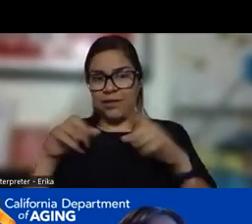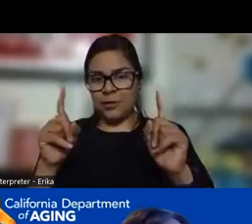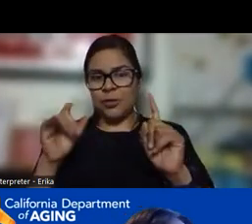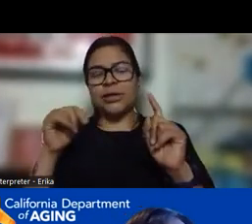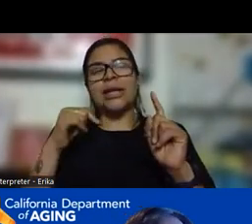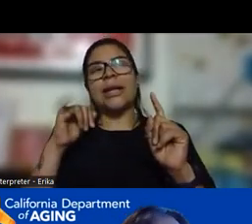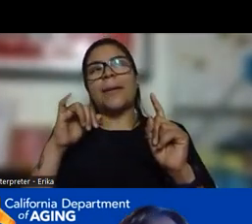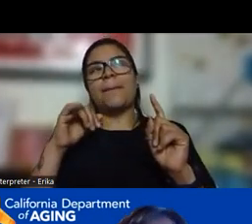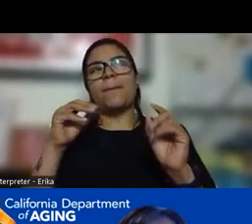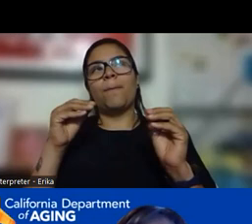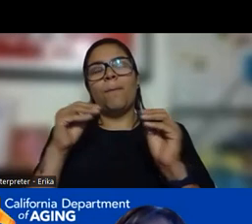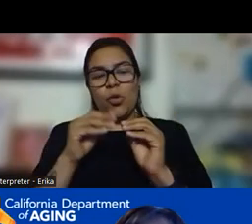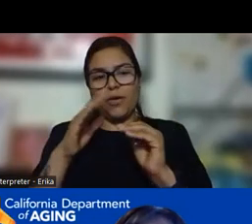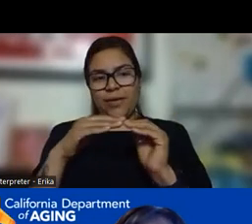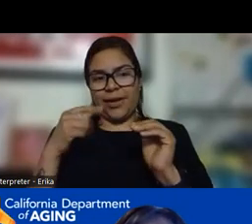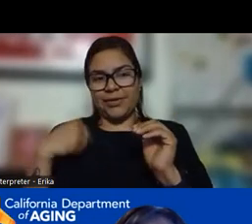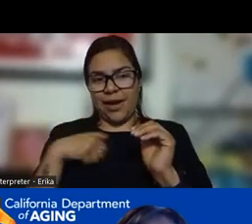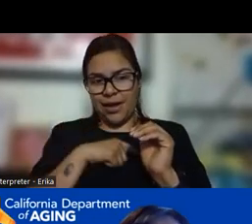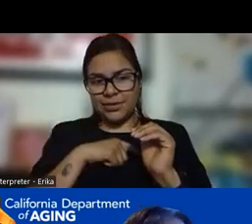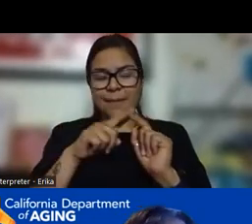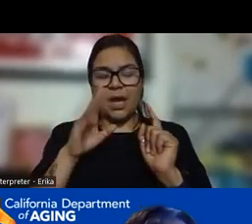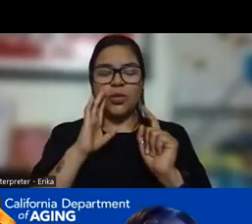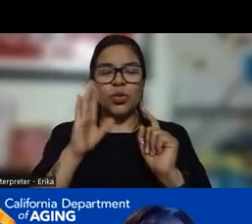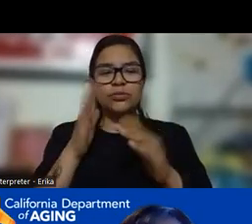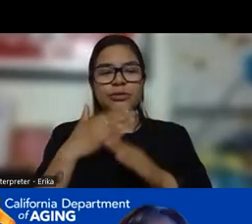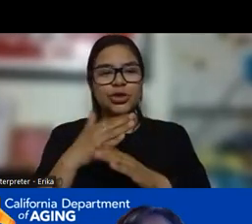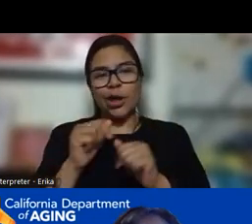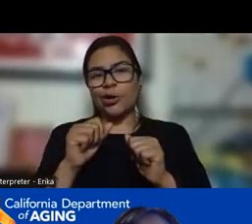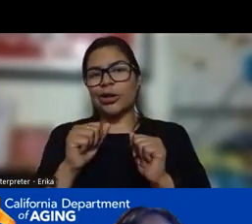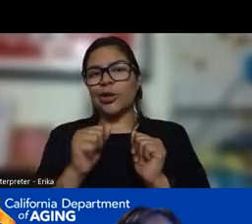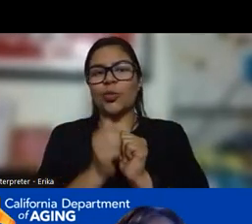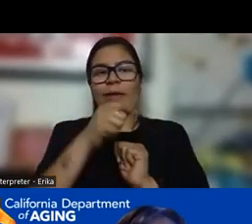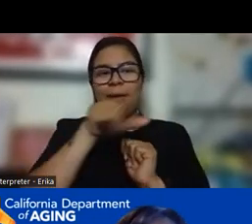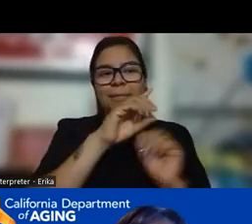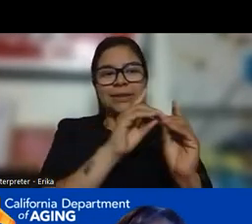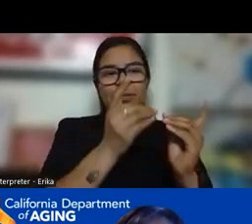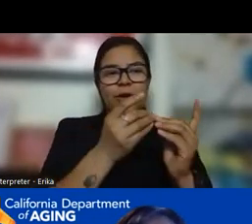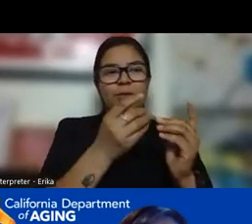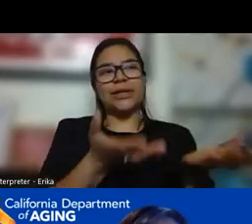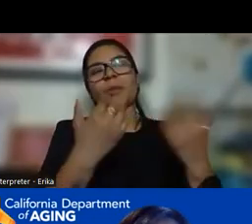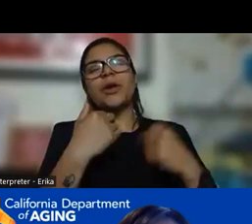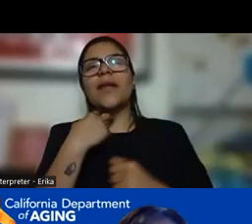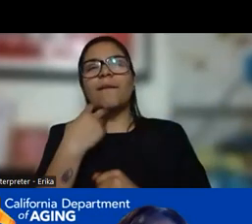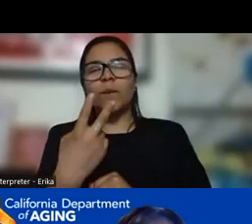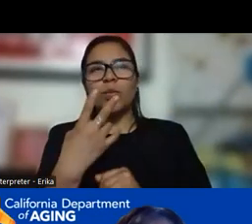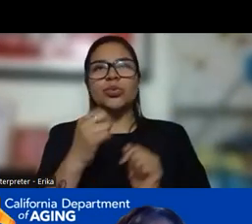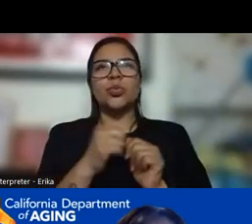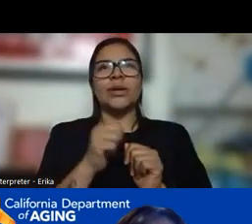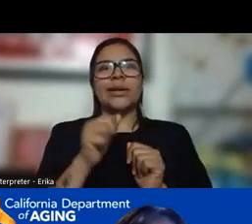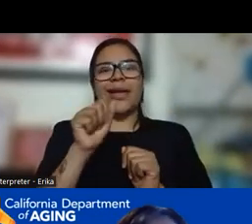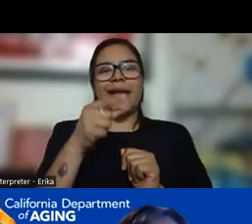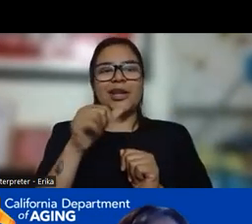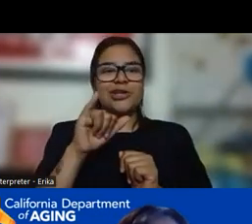are. But we can also impart and share where we are gaining traction and bring that voice of aging